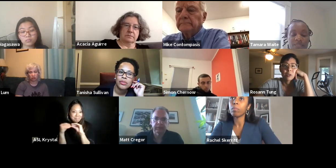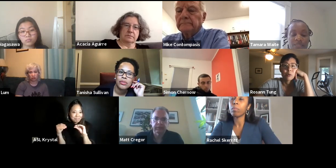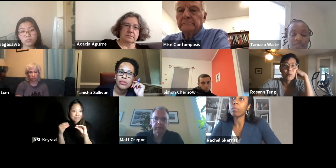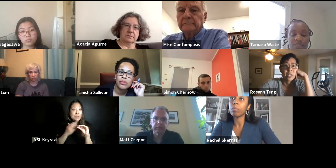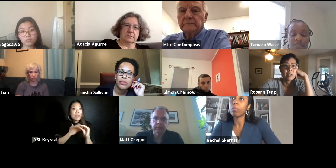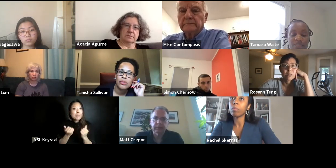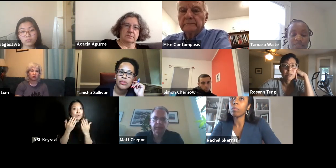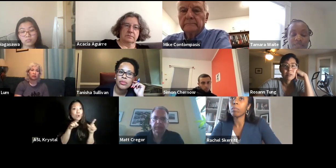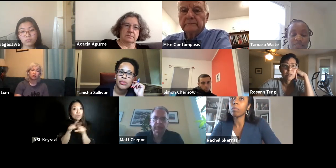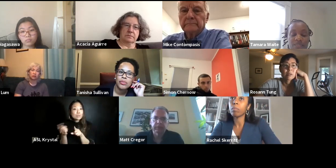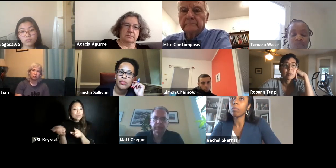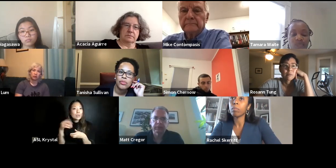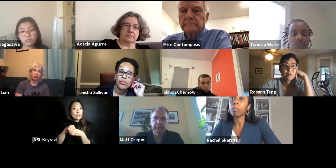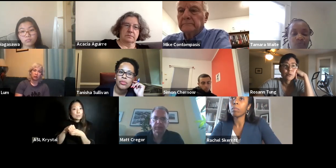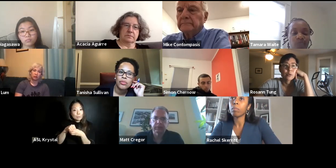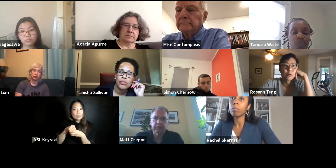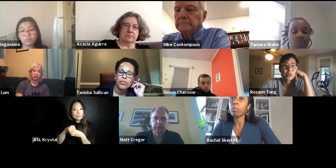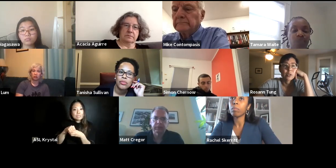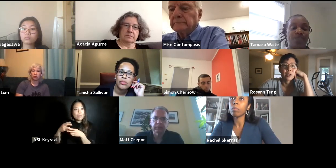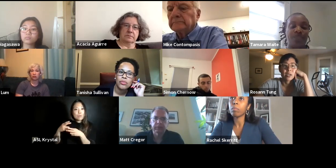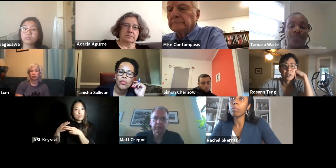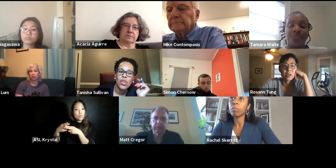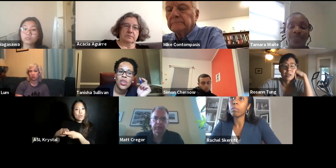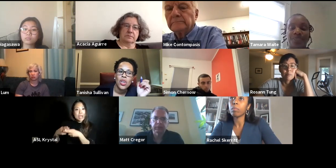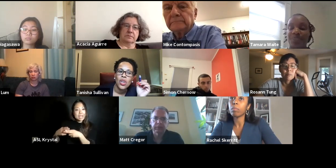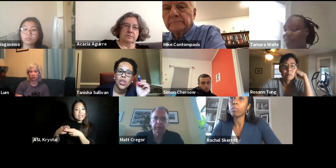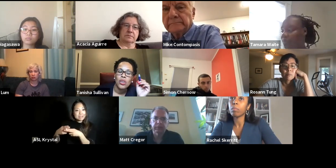you know, weights for some of the